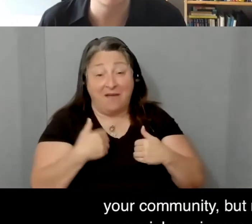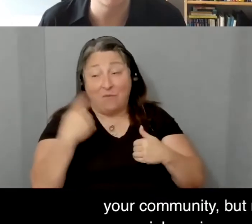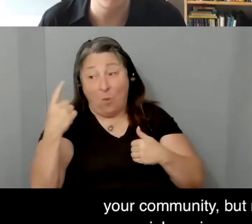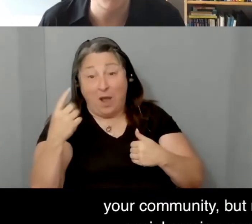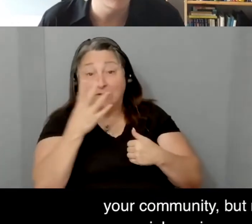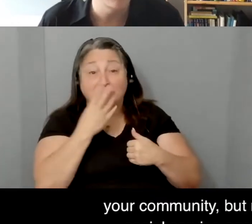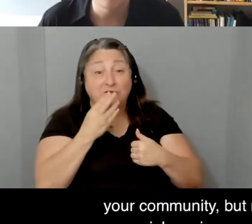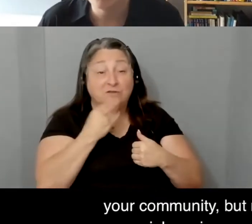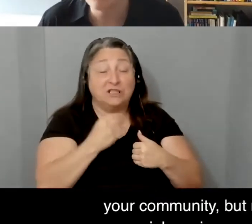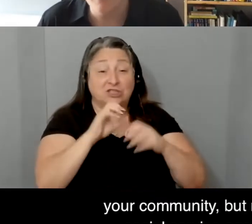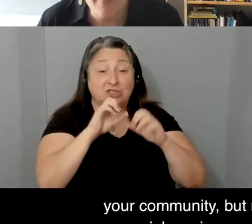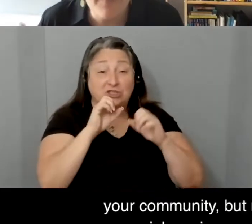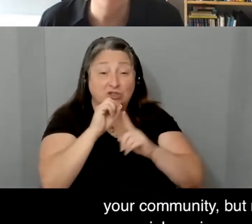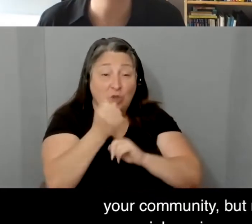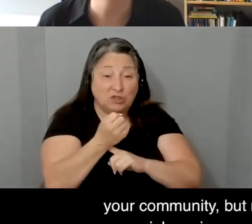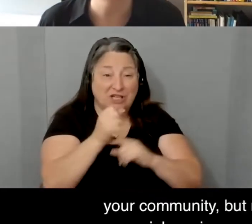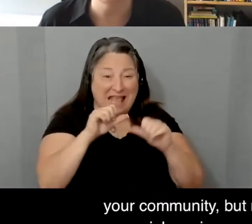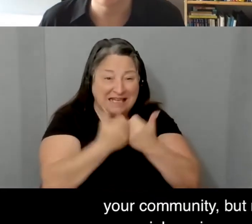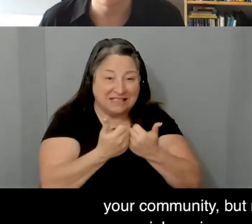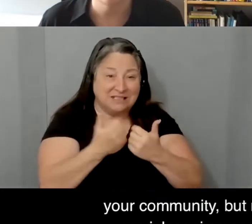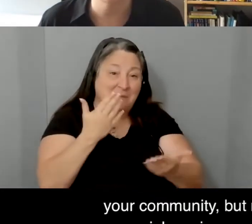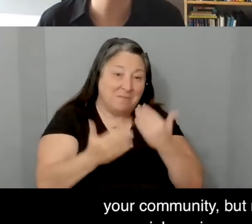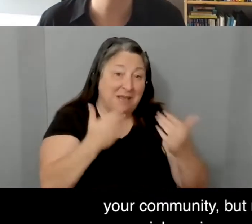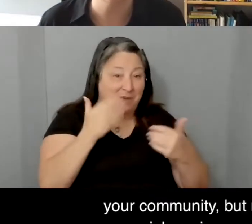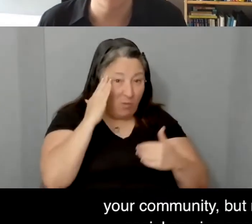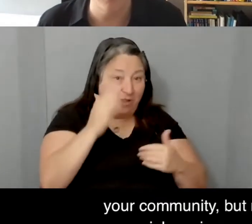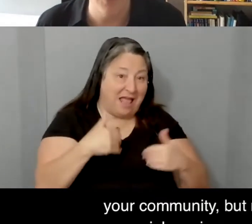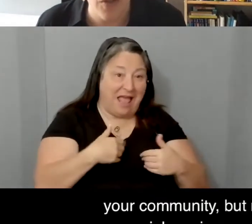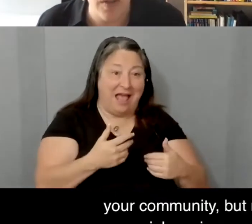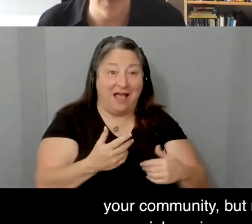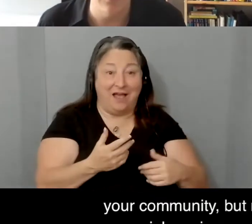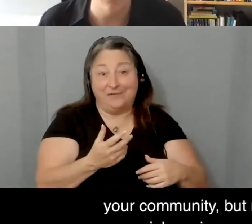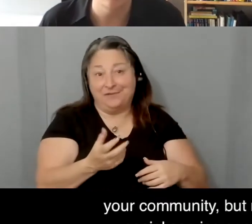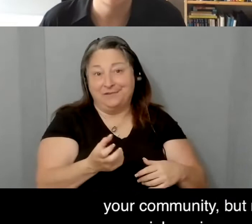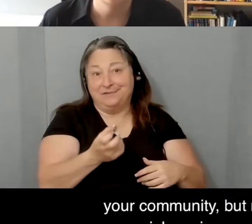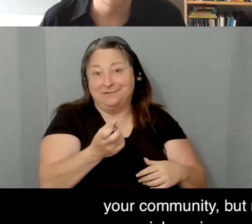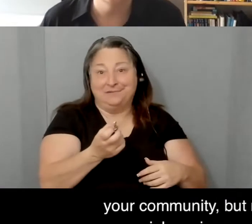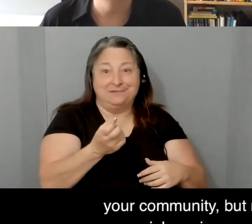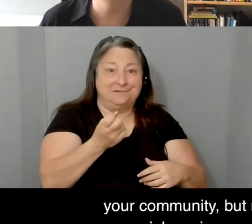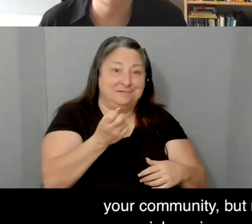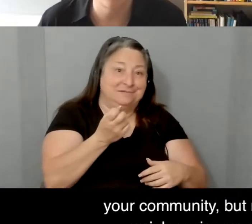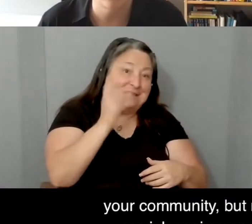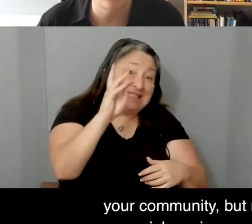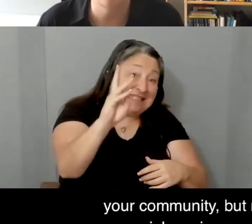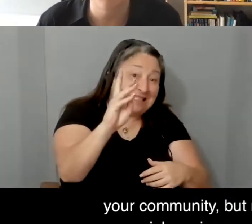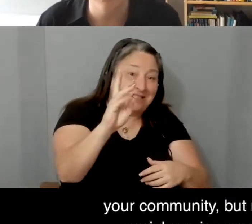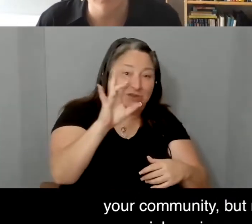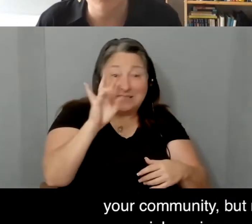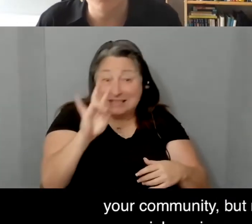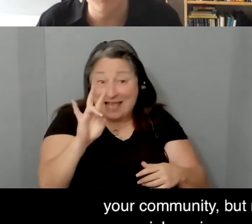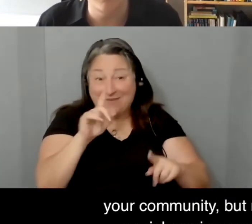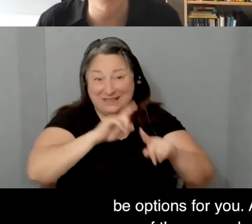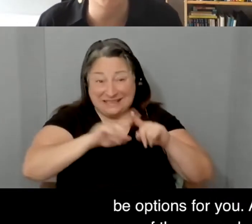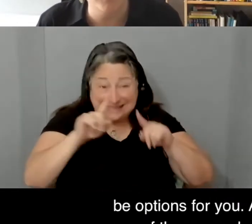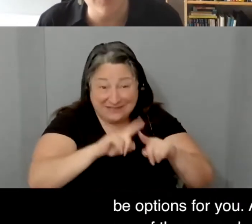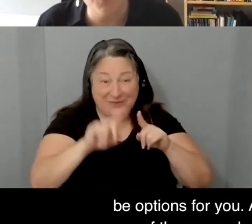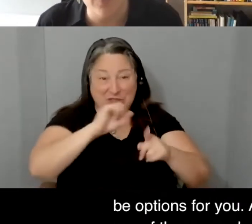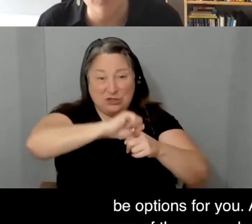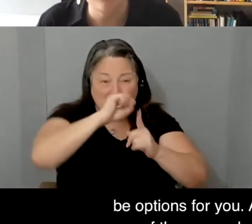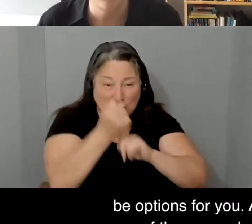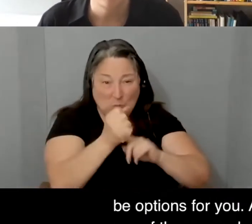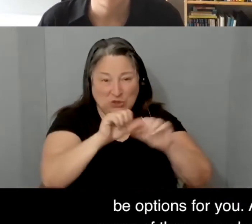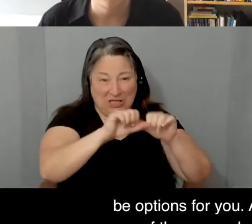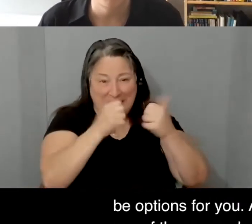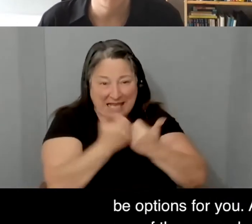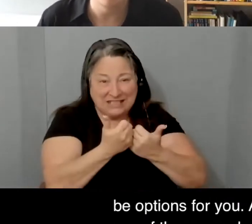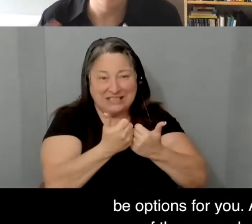your community, but maybe more like half a dozen social service agencies that could potentially be options